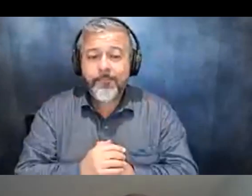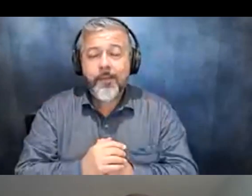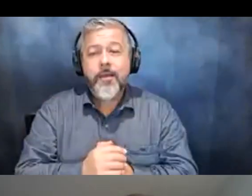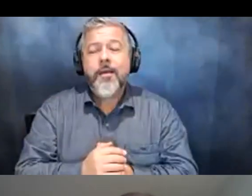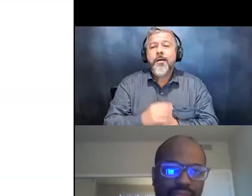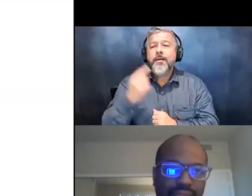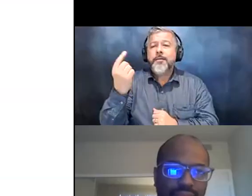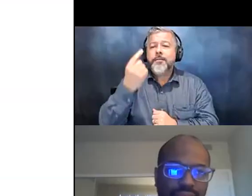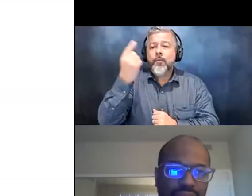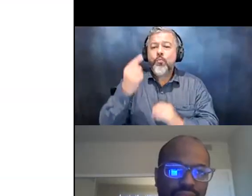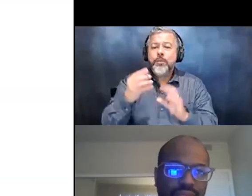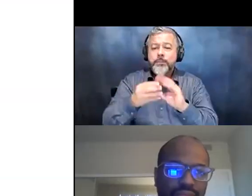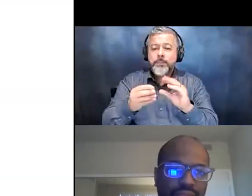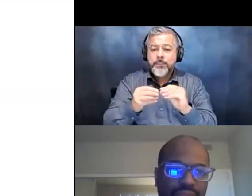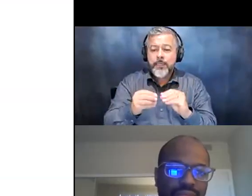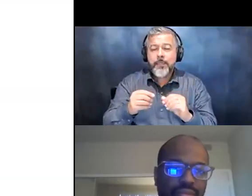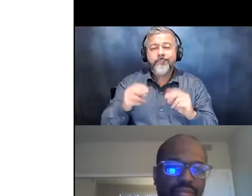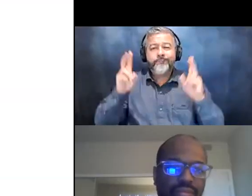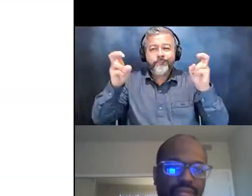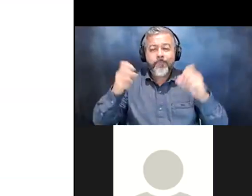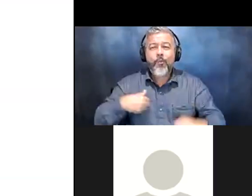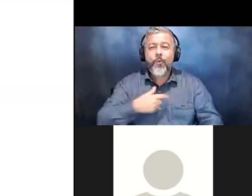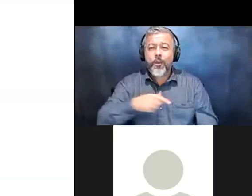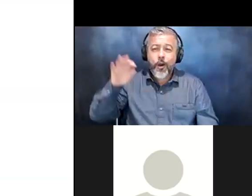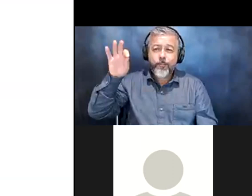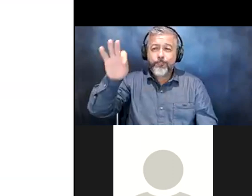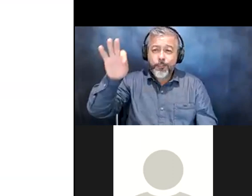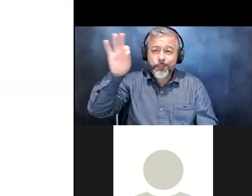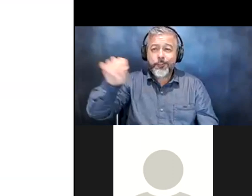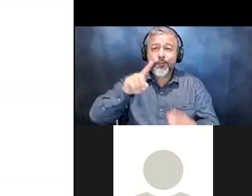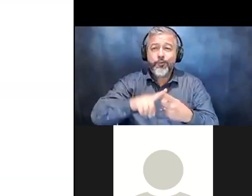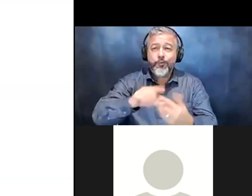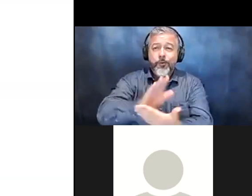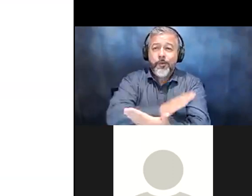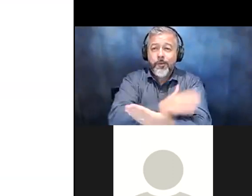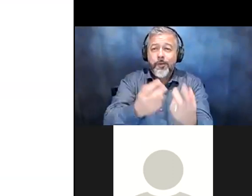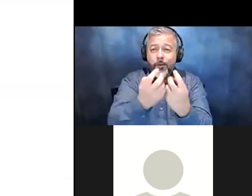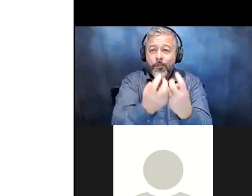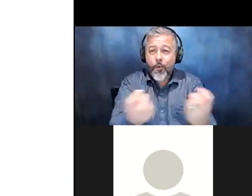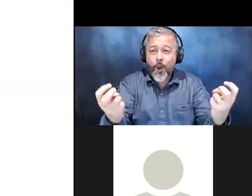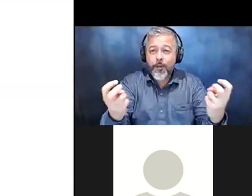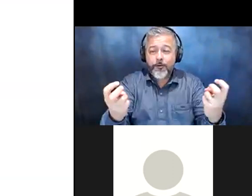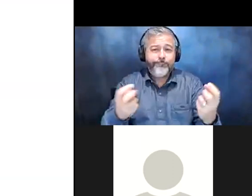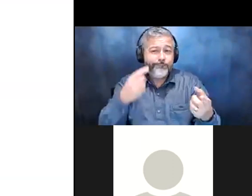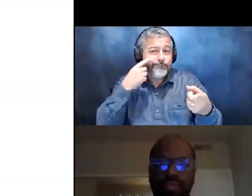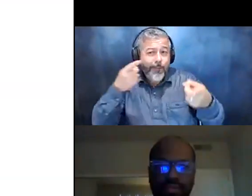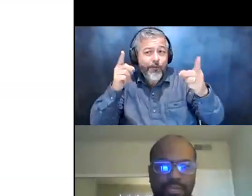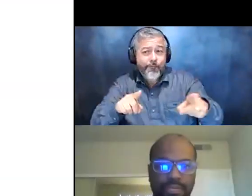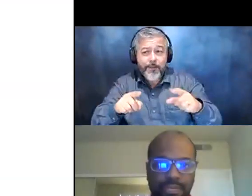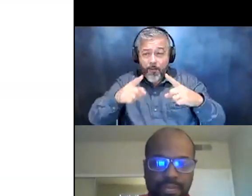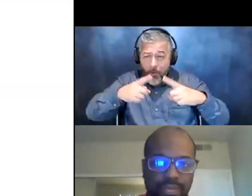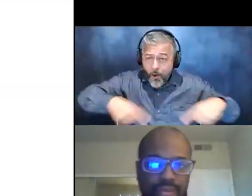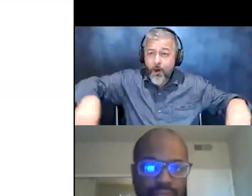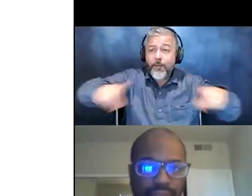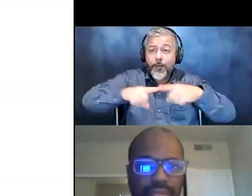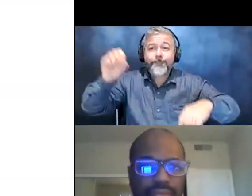Someone said we're preaching to the choir with a lot of this stuff, and I agree. All of us were nodding, and we agree with a lot of